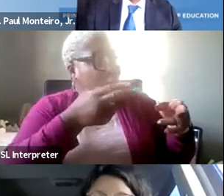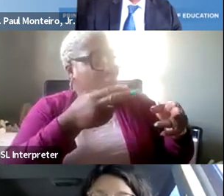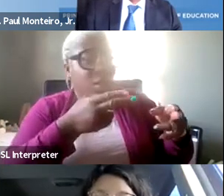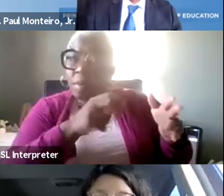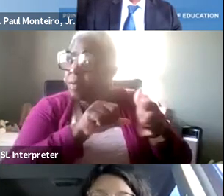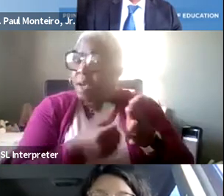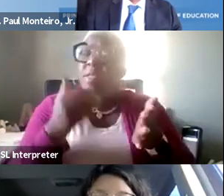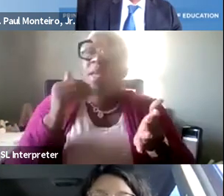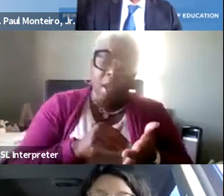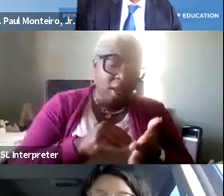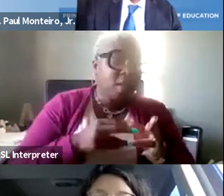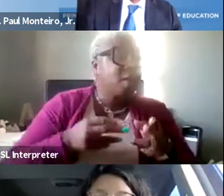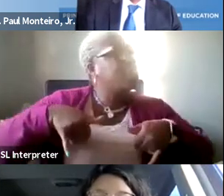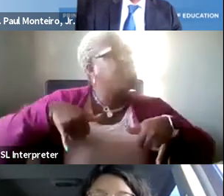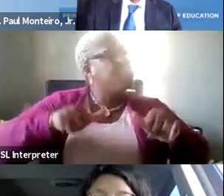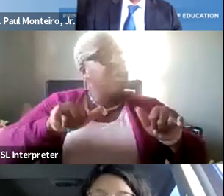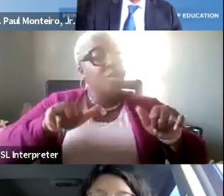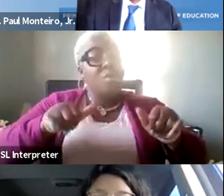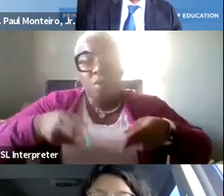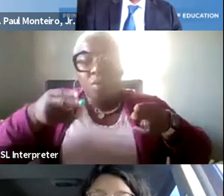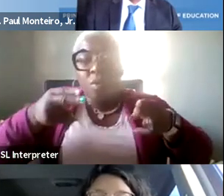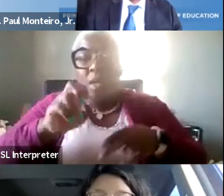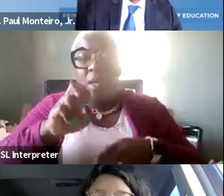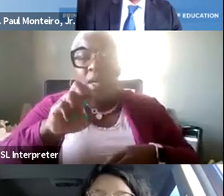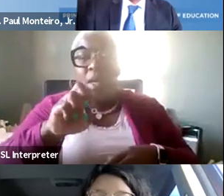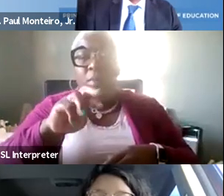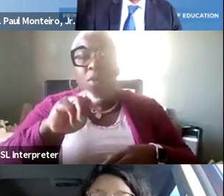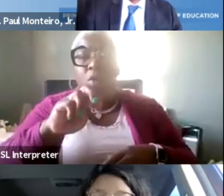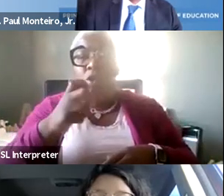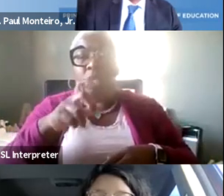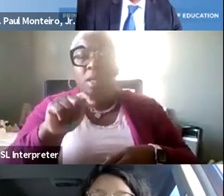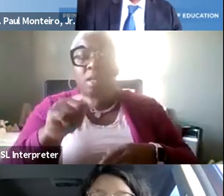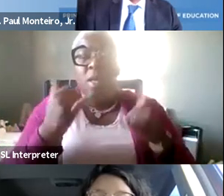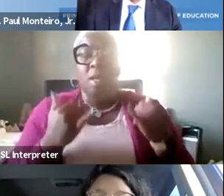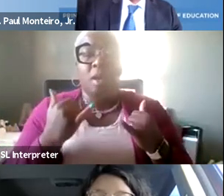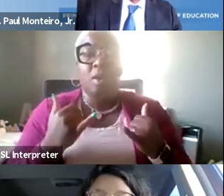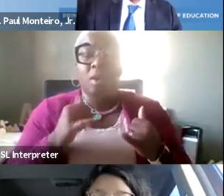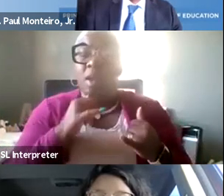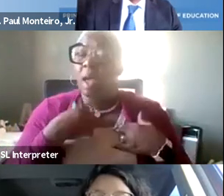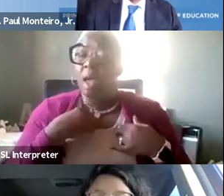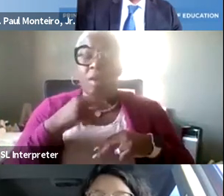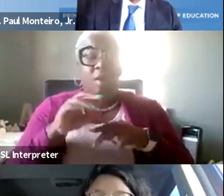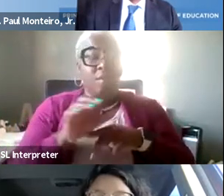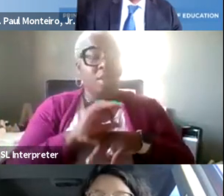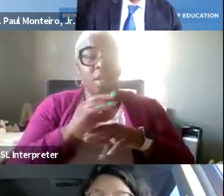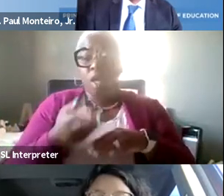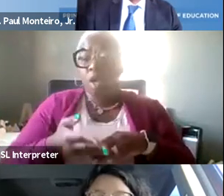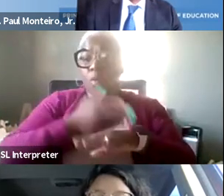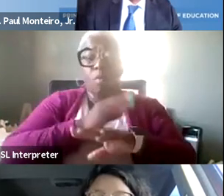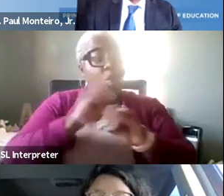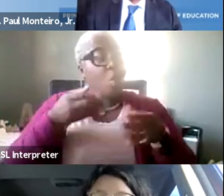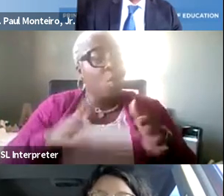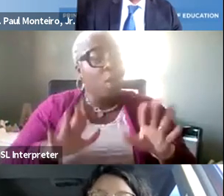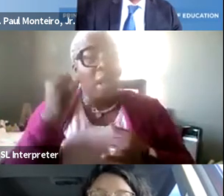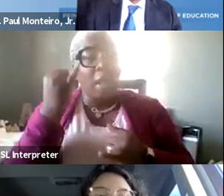for you that it is emergent now. And, you know, we haven't had our facilities improved in any way in the last